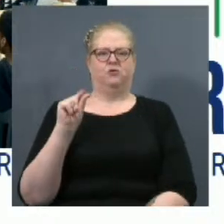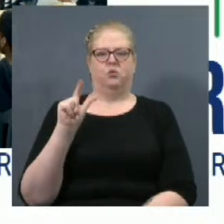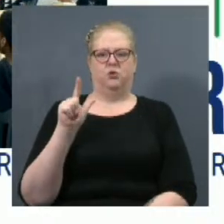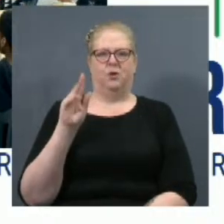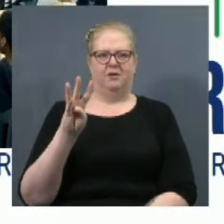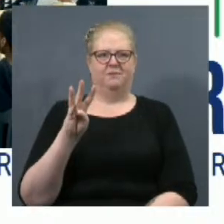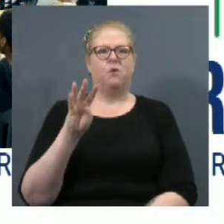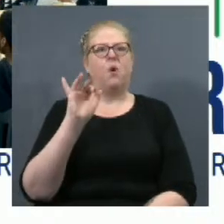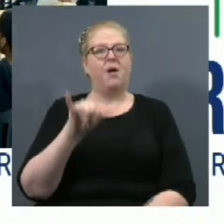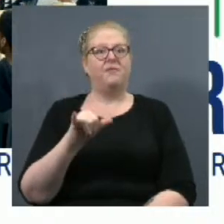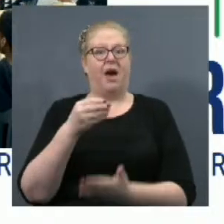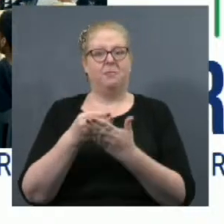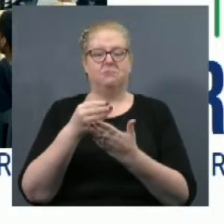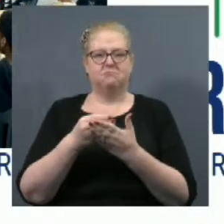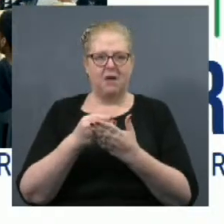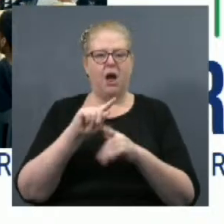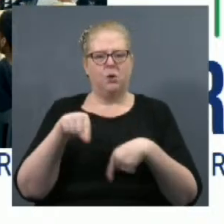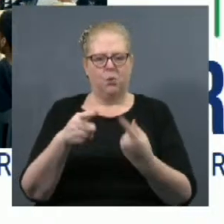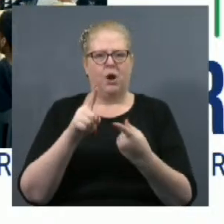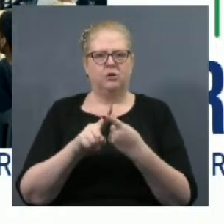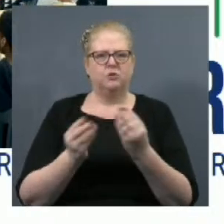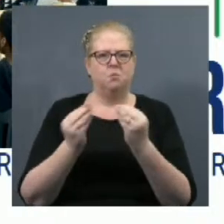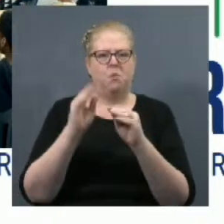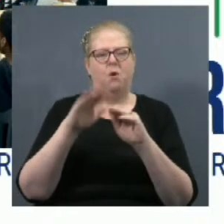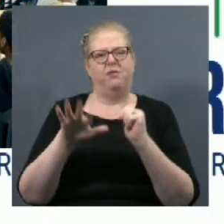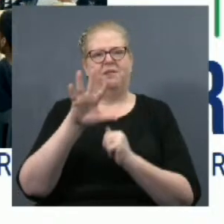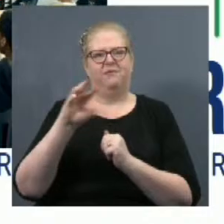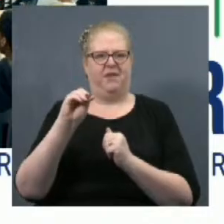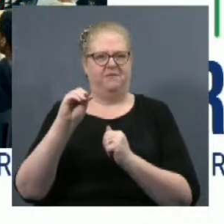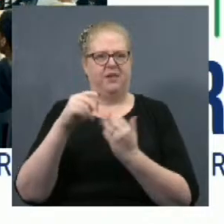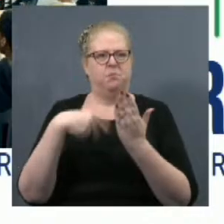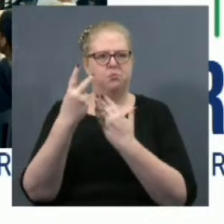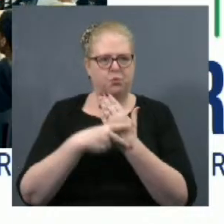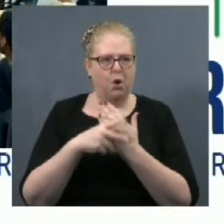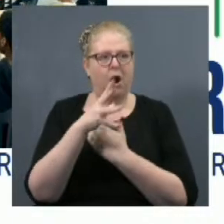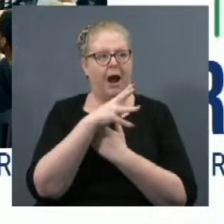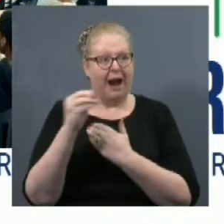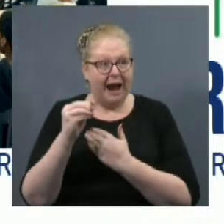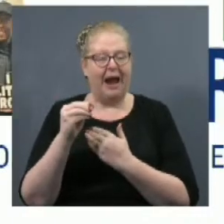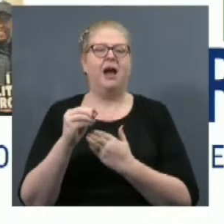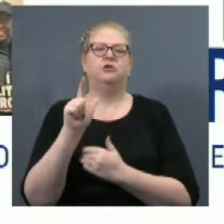than 50 programs and served more than 24,000 children, youth, and families.